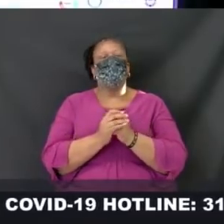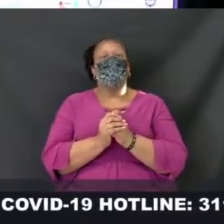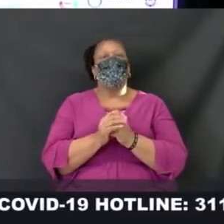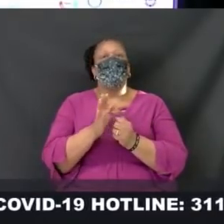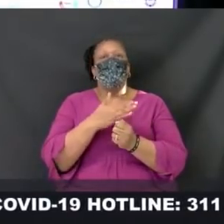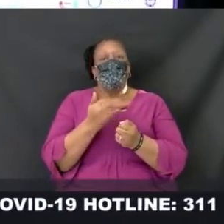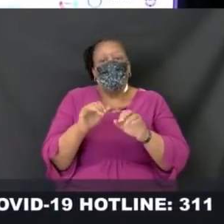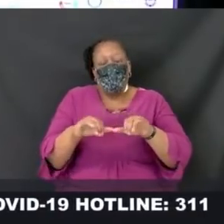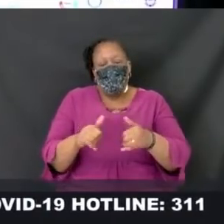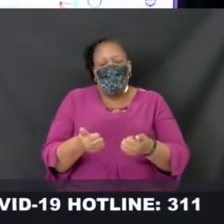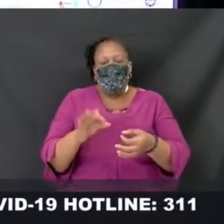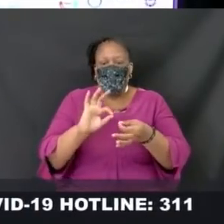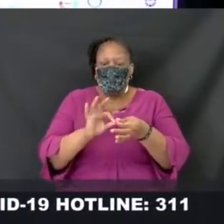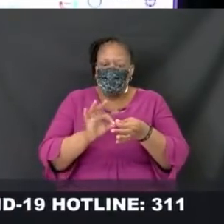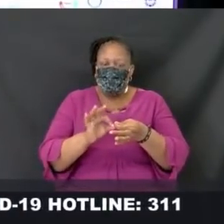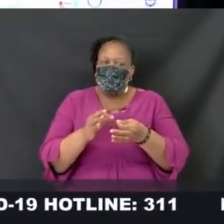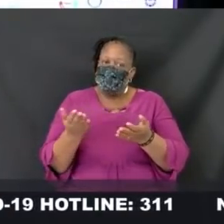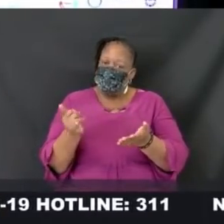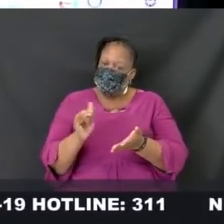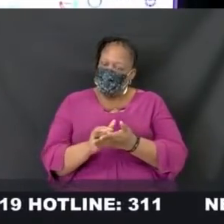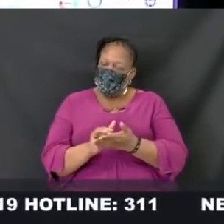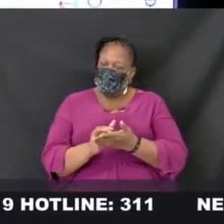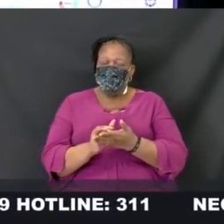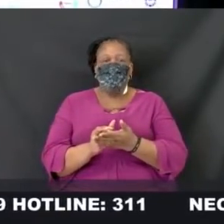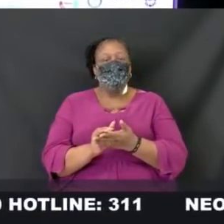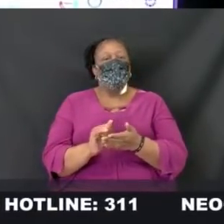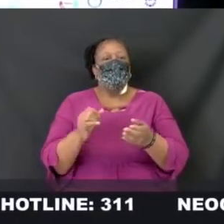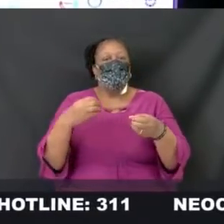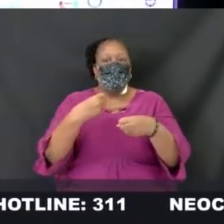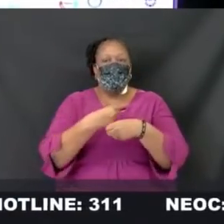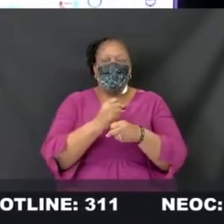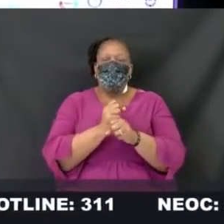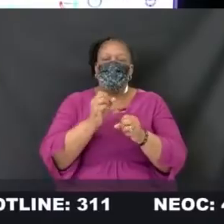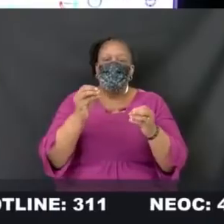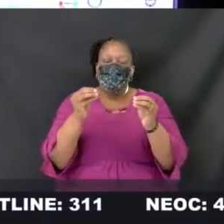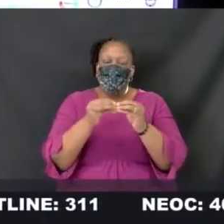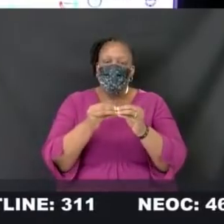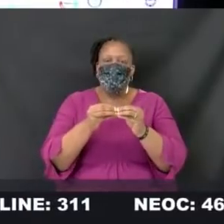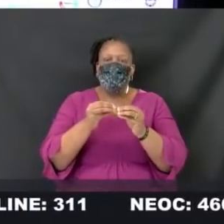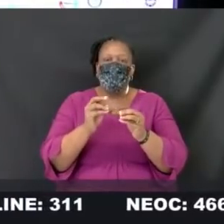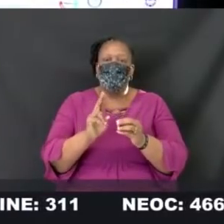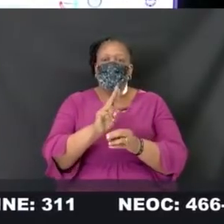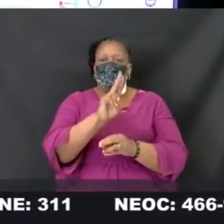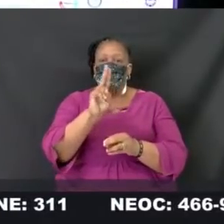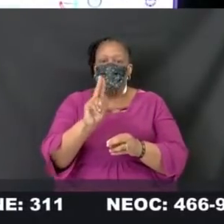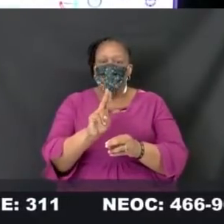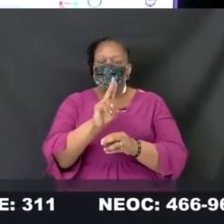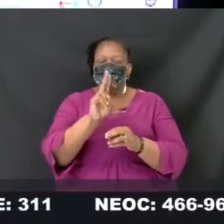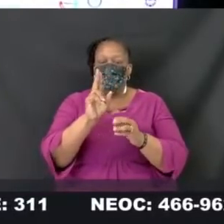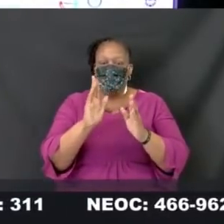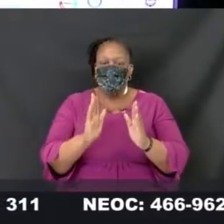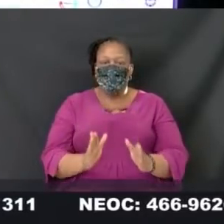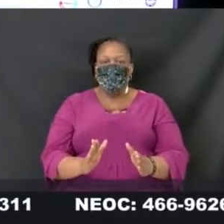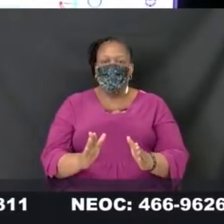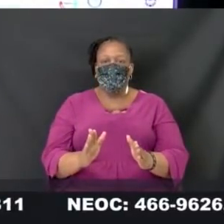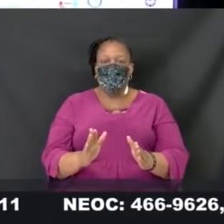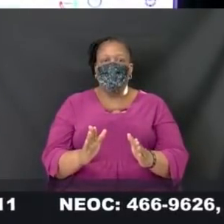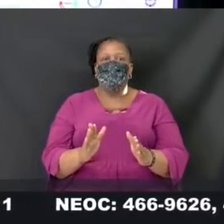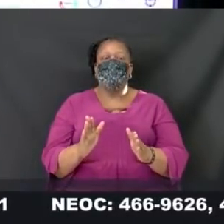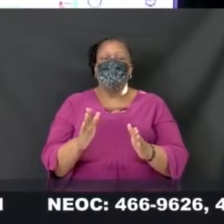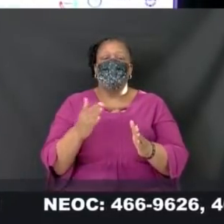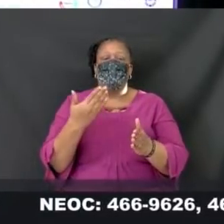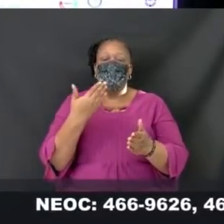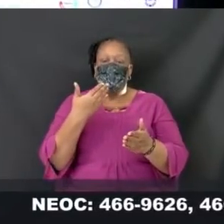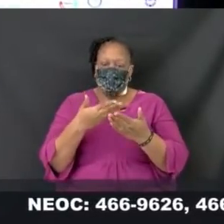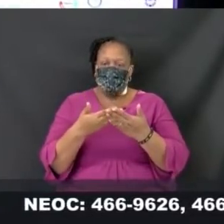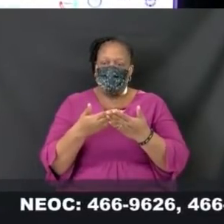system, make it more user-friendly, as well as looking at how we can help persons when they are faced with many